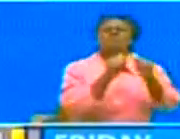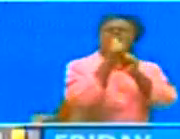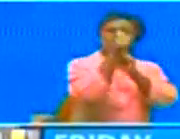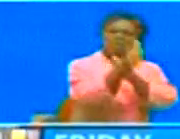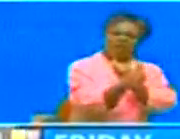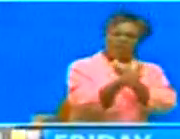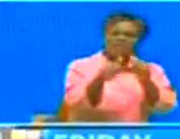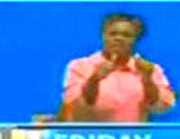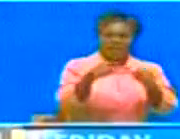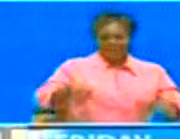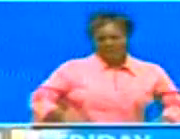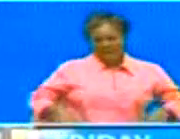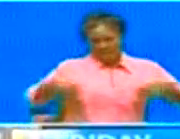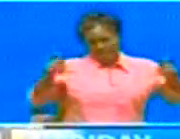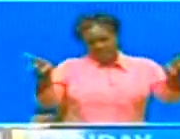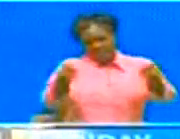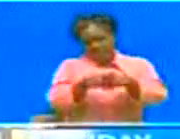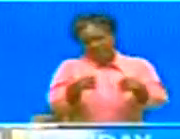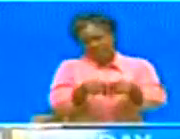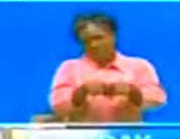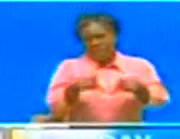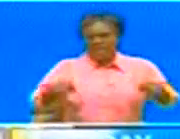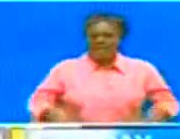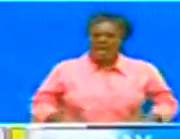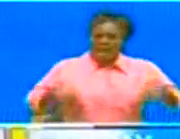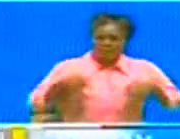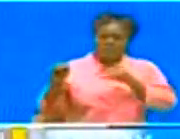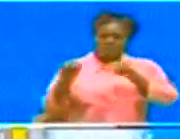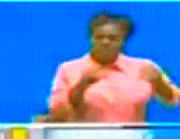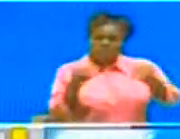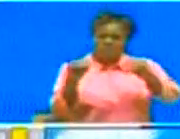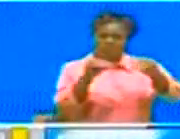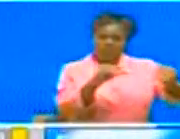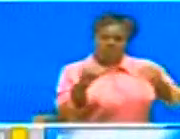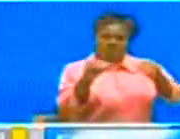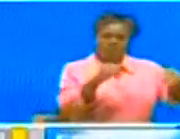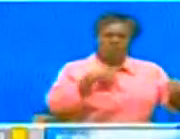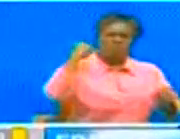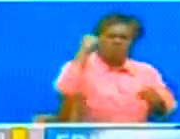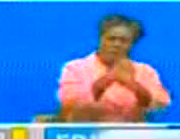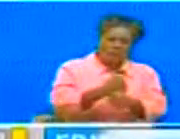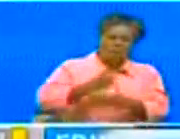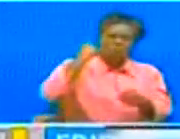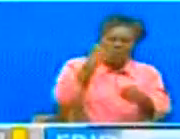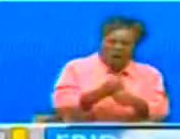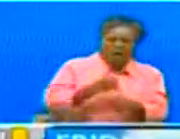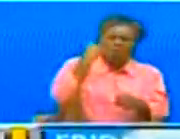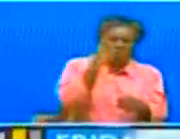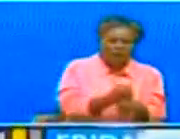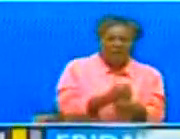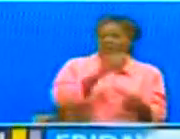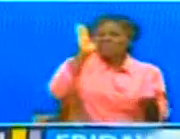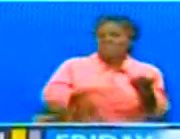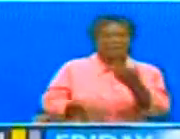away. My life is like that. My life keeps moving. I keep on working so hard. I work harder now than I